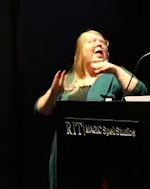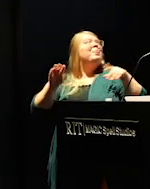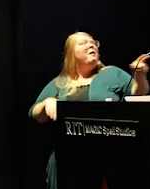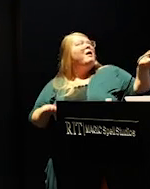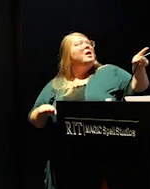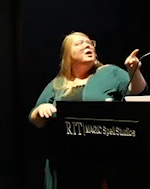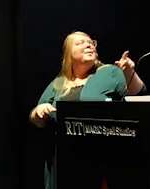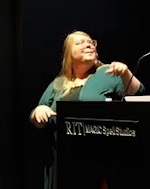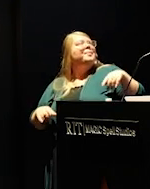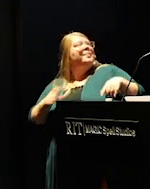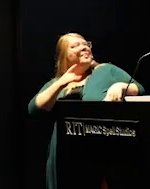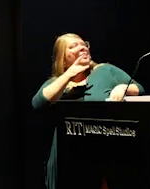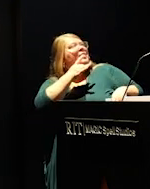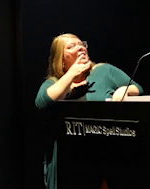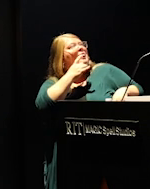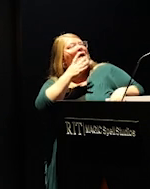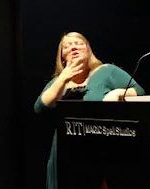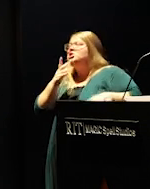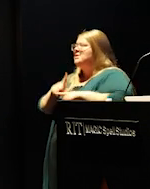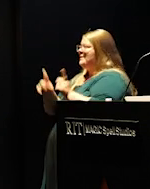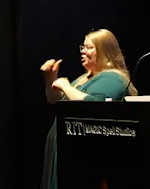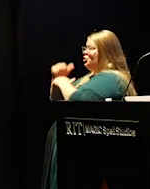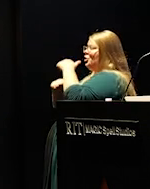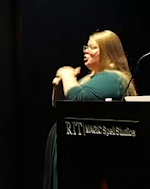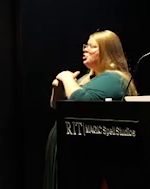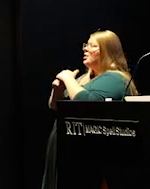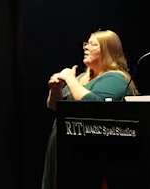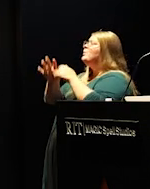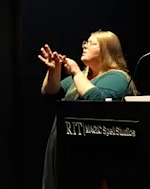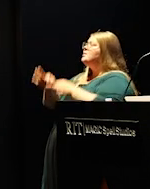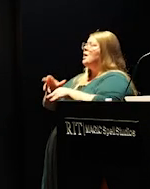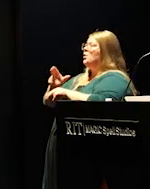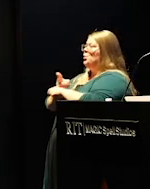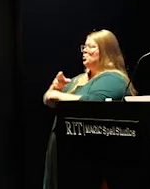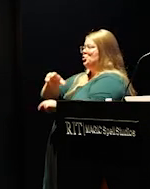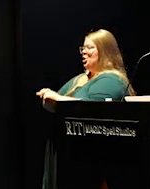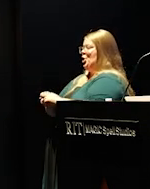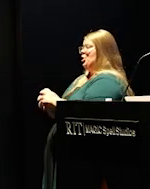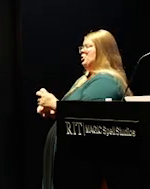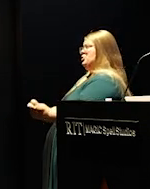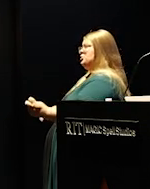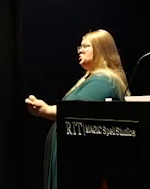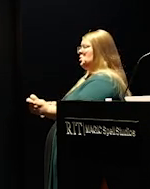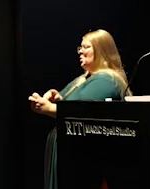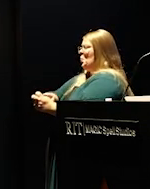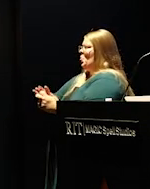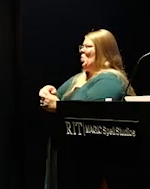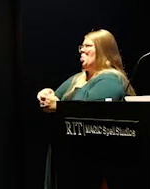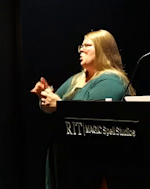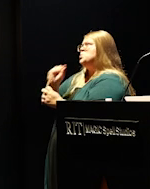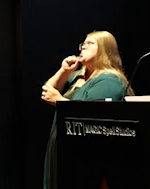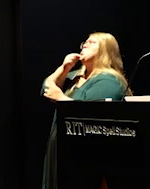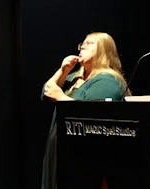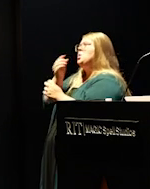arrow lights that are on the wall there. The chairs that are in the foreground were cool because restaurant chairs are very expensive,